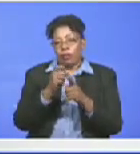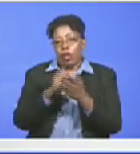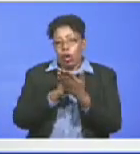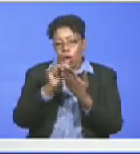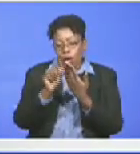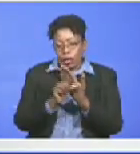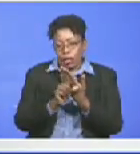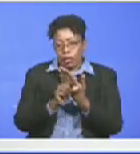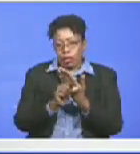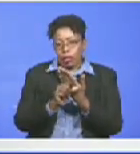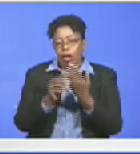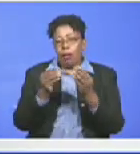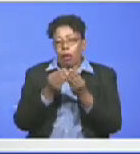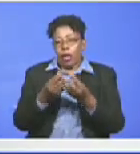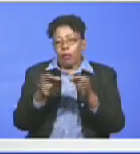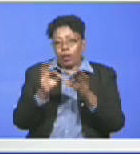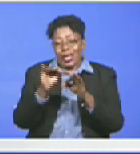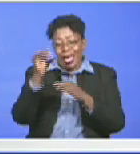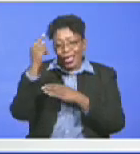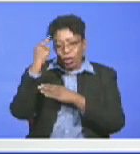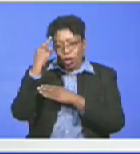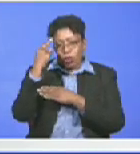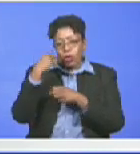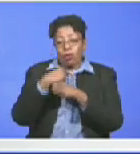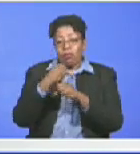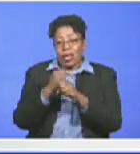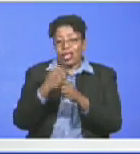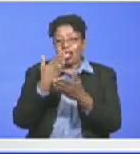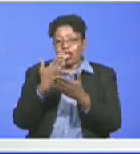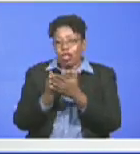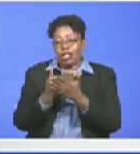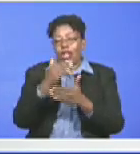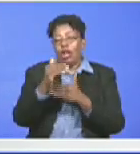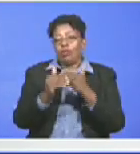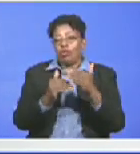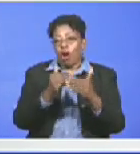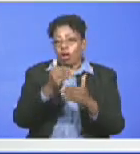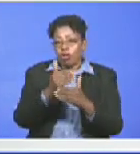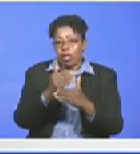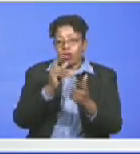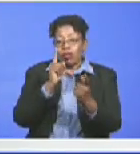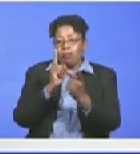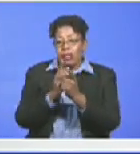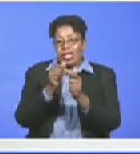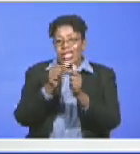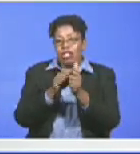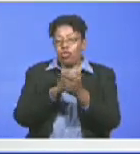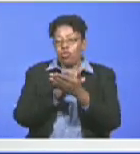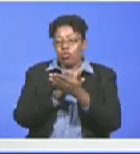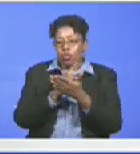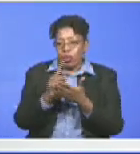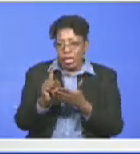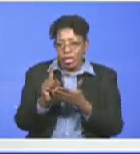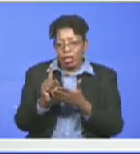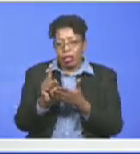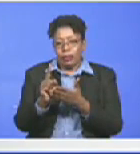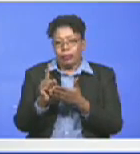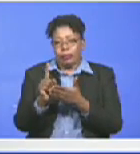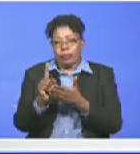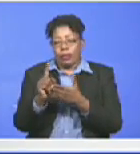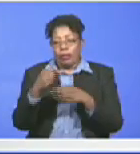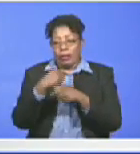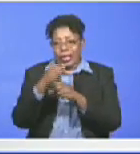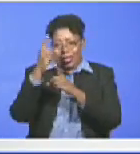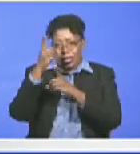more importantly than that, I thought we were making some pretty good progress. We've been meeting every week, closing gap on some of the areas where